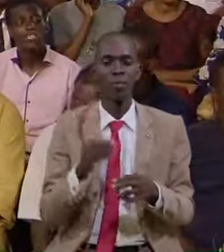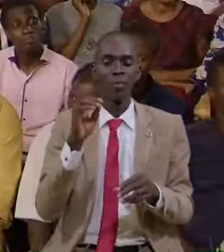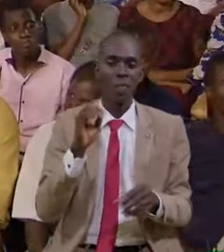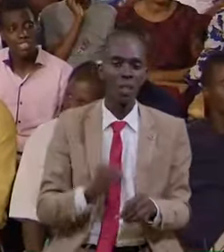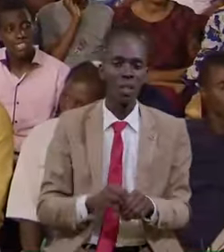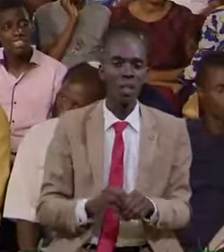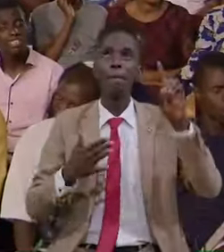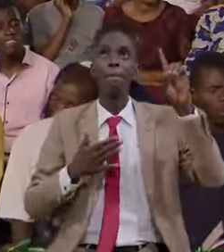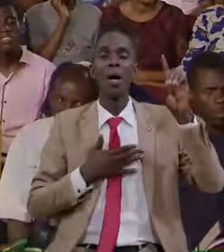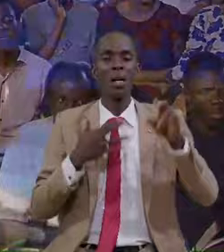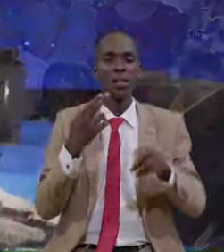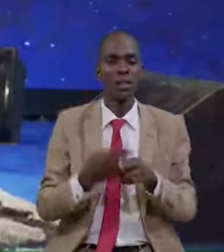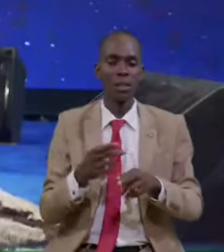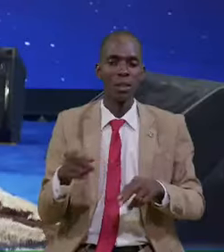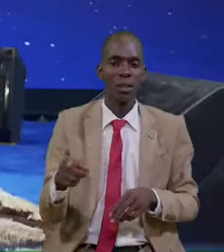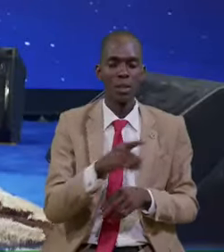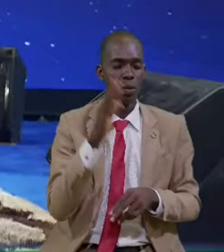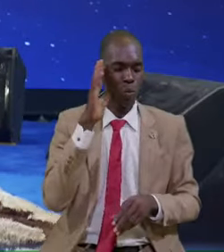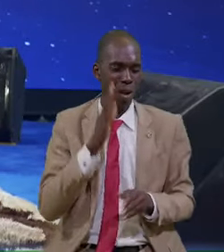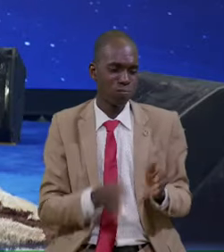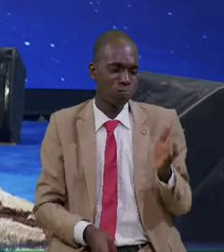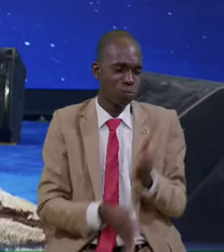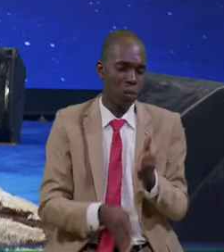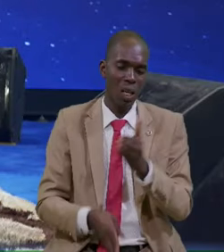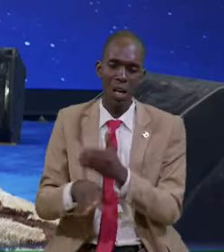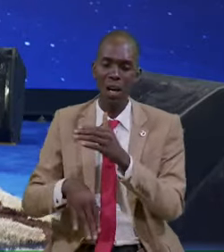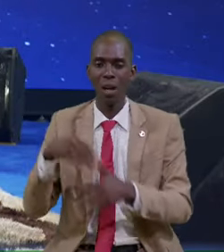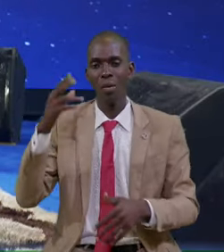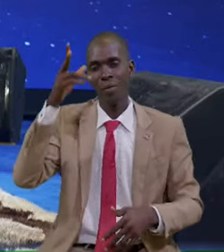name, they shall cast out devils.